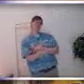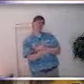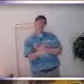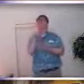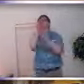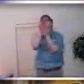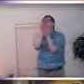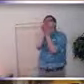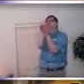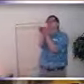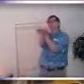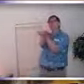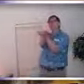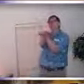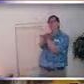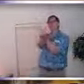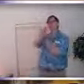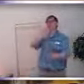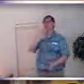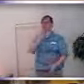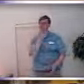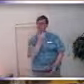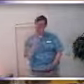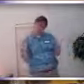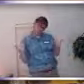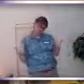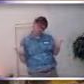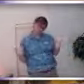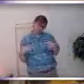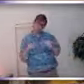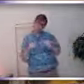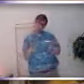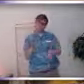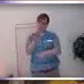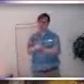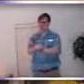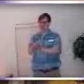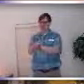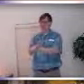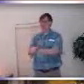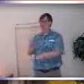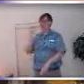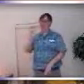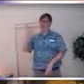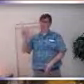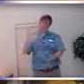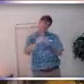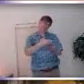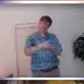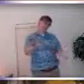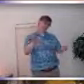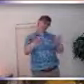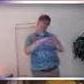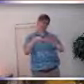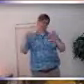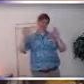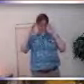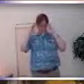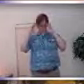funny? But I want you to really get the lesson that when something is confronted to